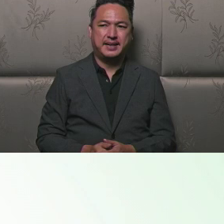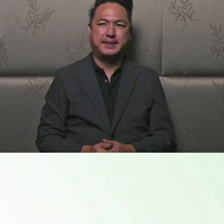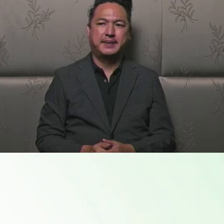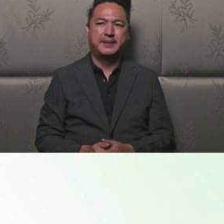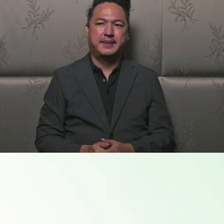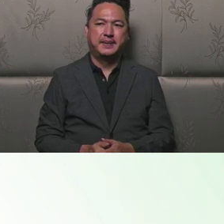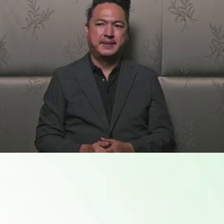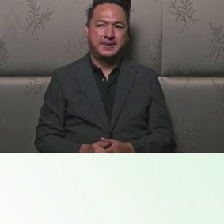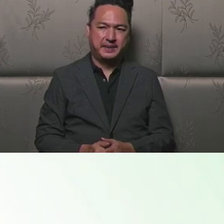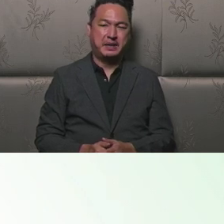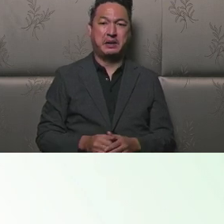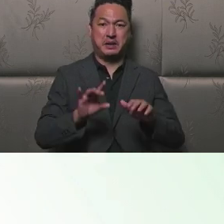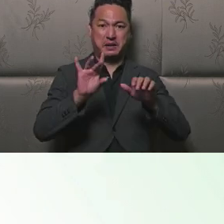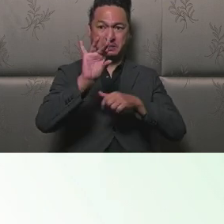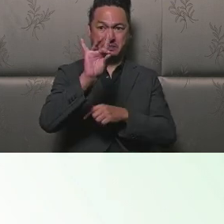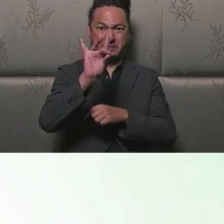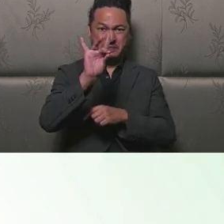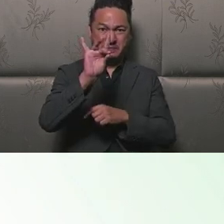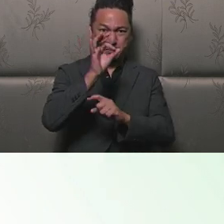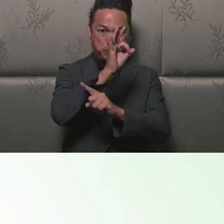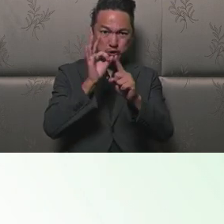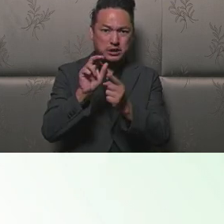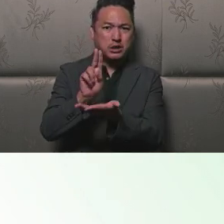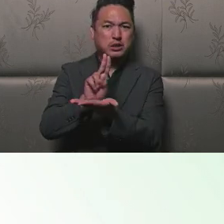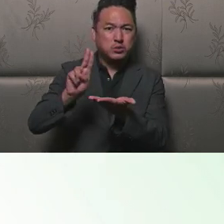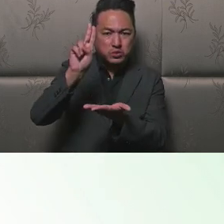Now, if we compare this